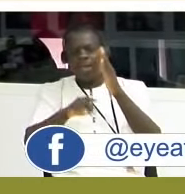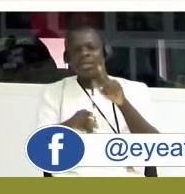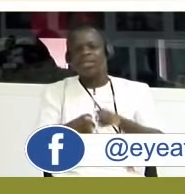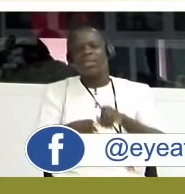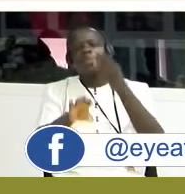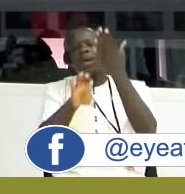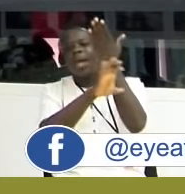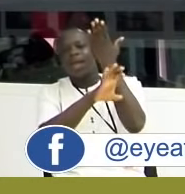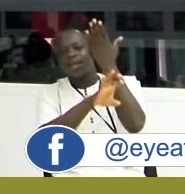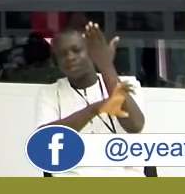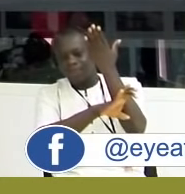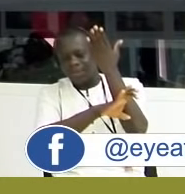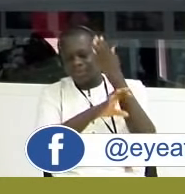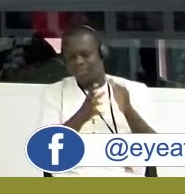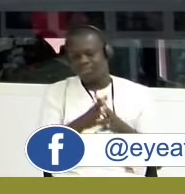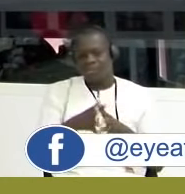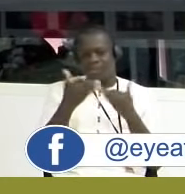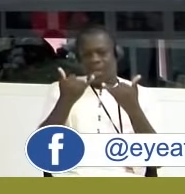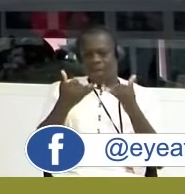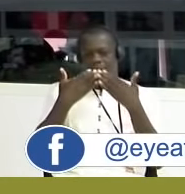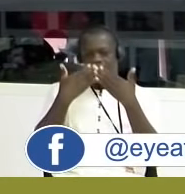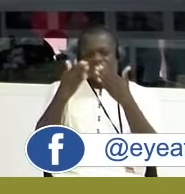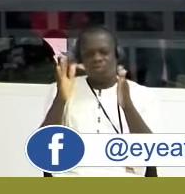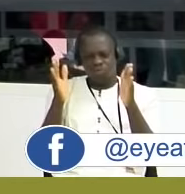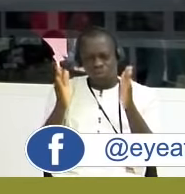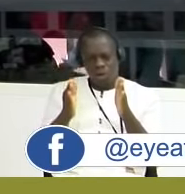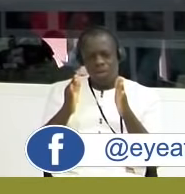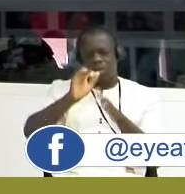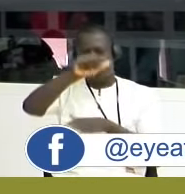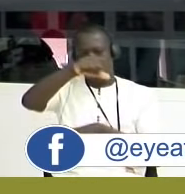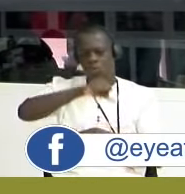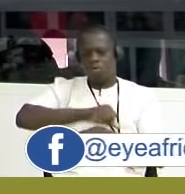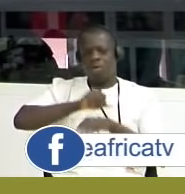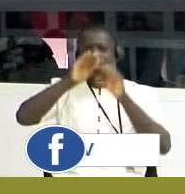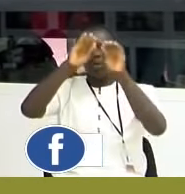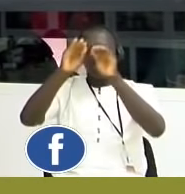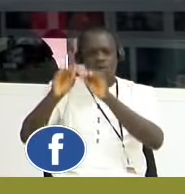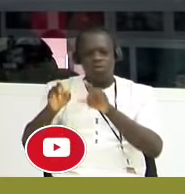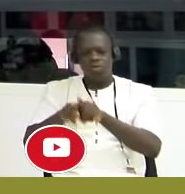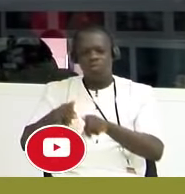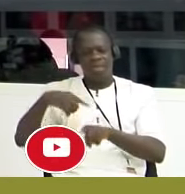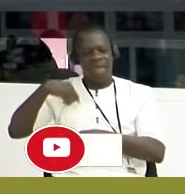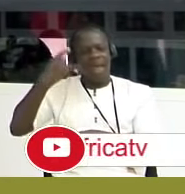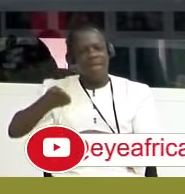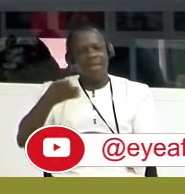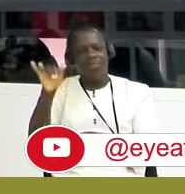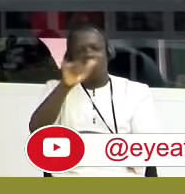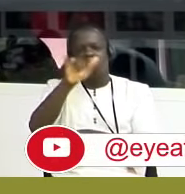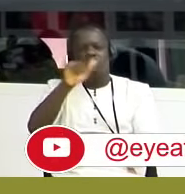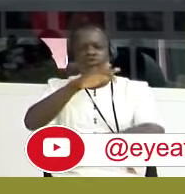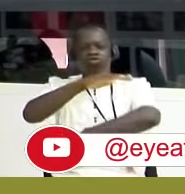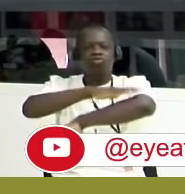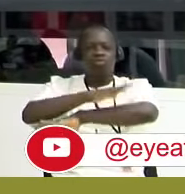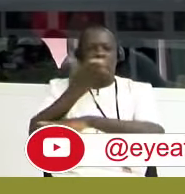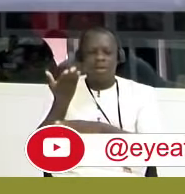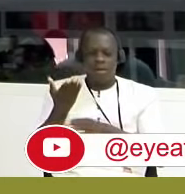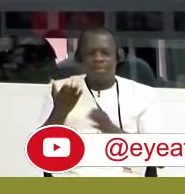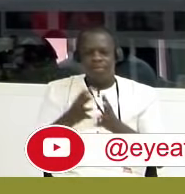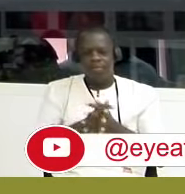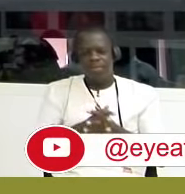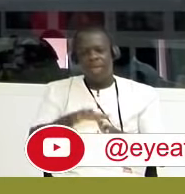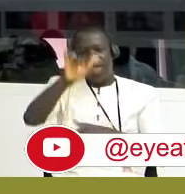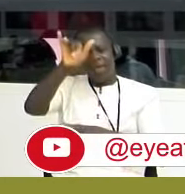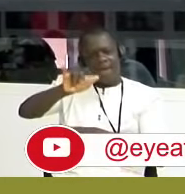Can you tell us briefly about your educational background? And we're really interested in where you attended school as well as